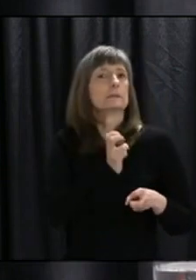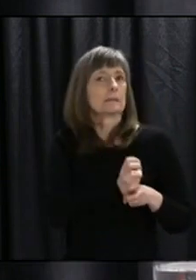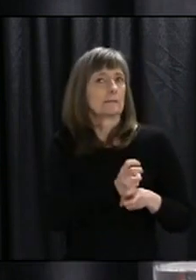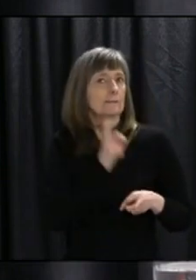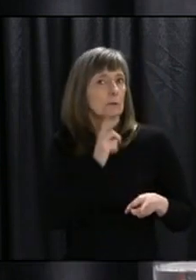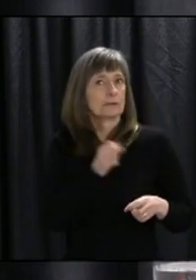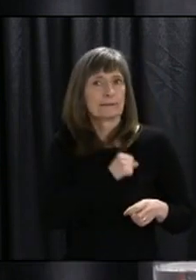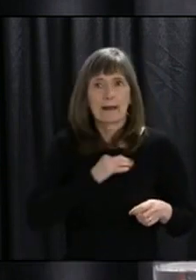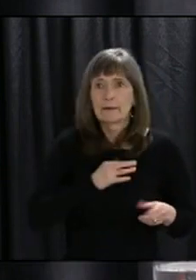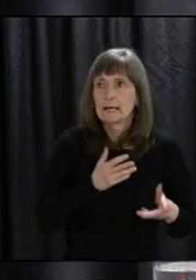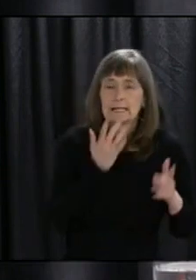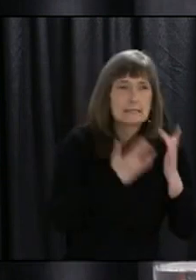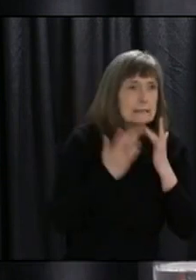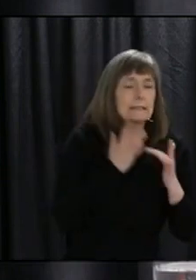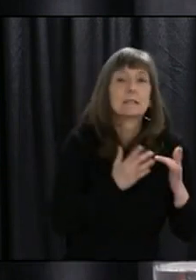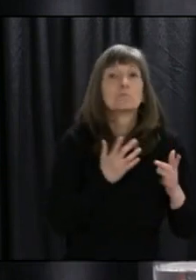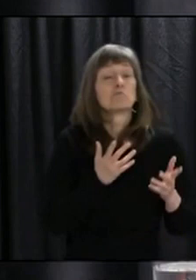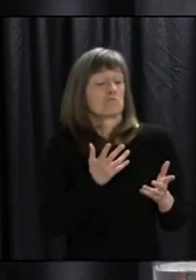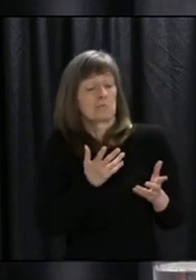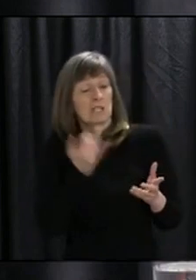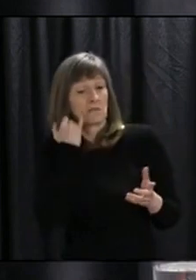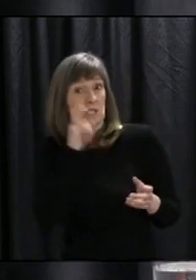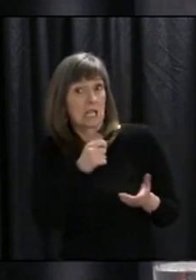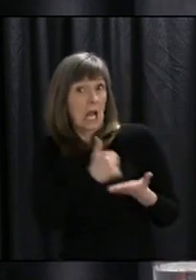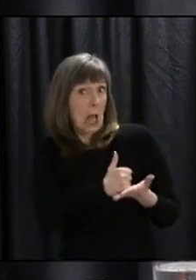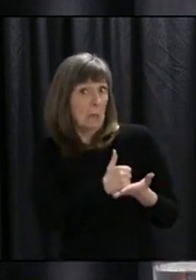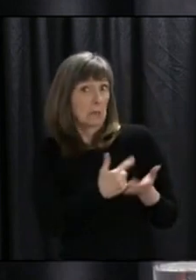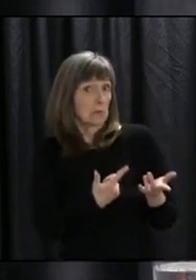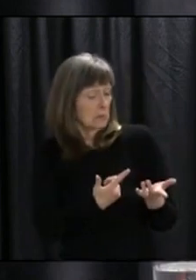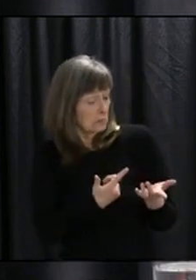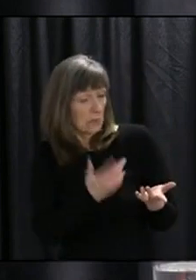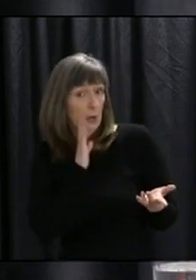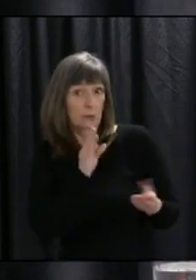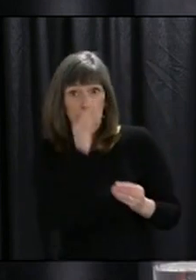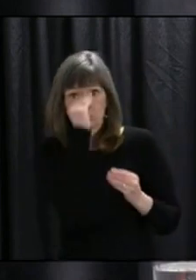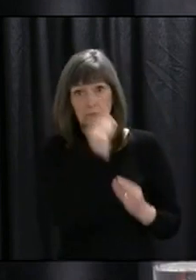we'd be happy to provide it, but I'm not sure that we've actually been asked for that yet.